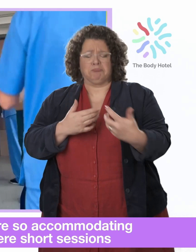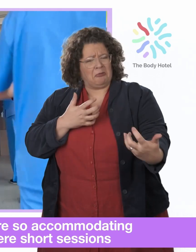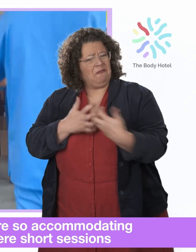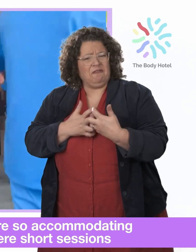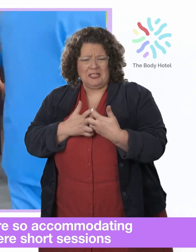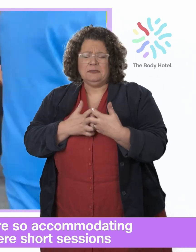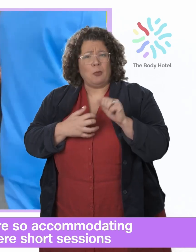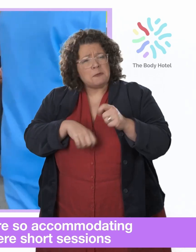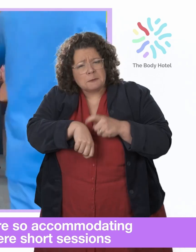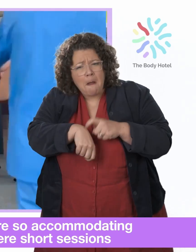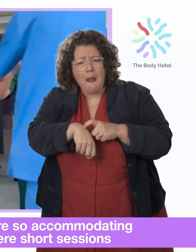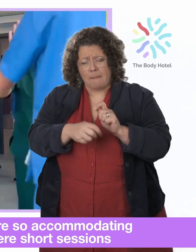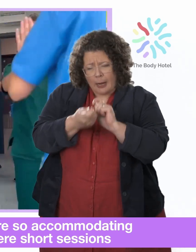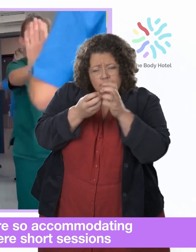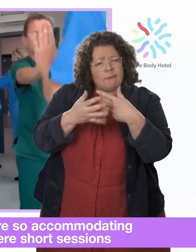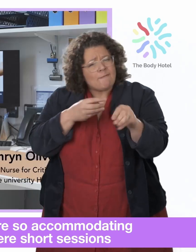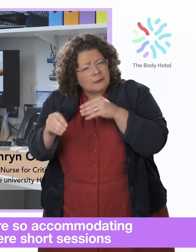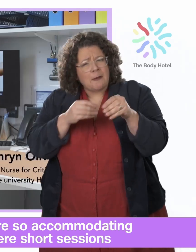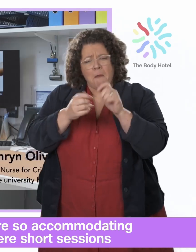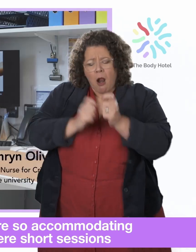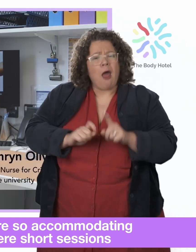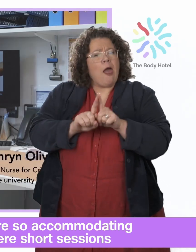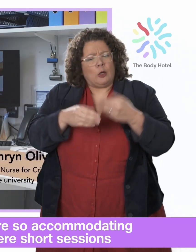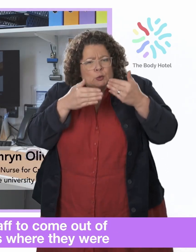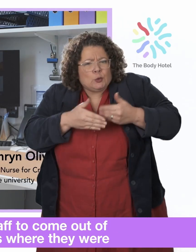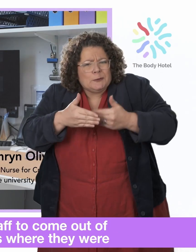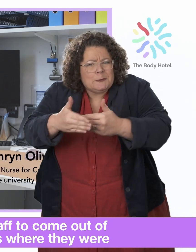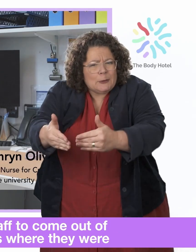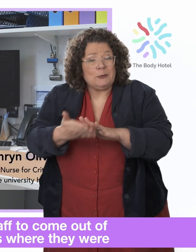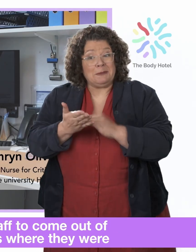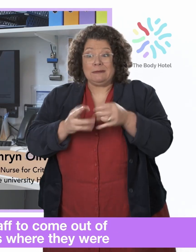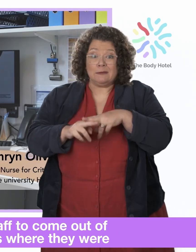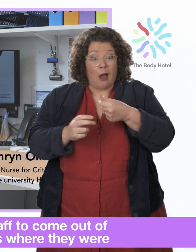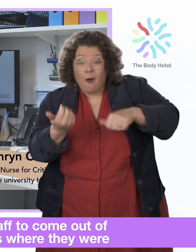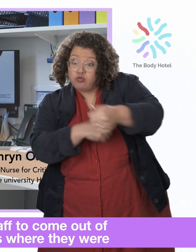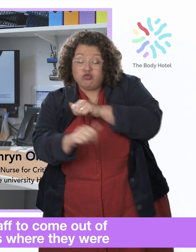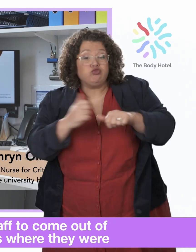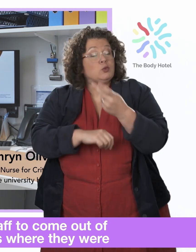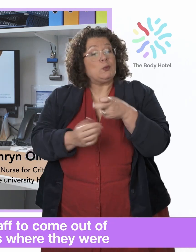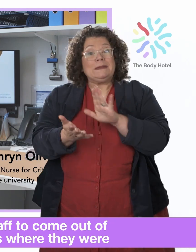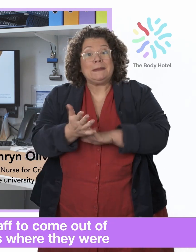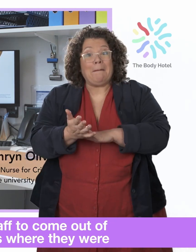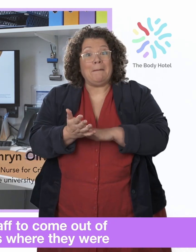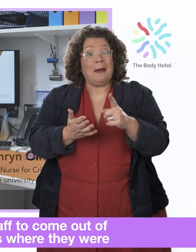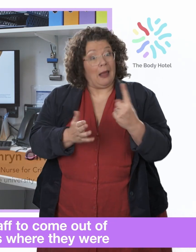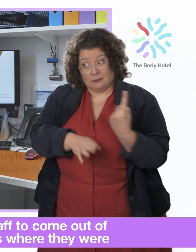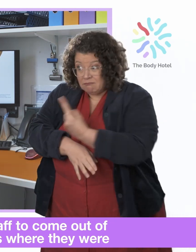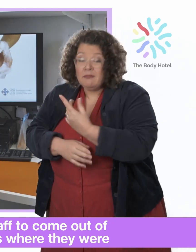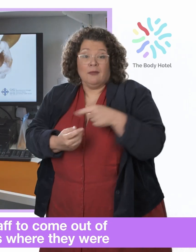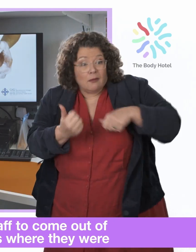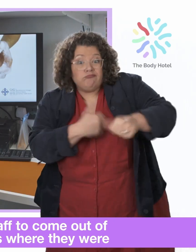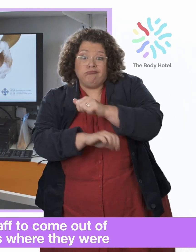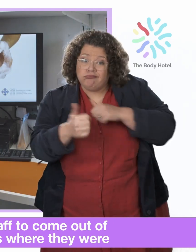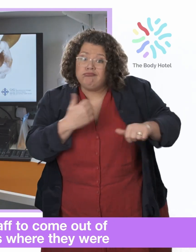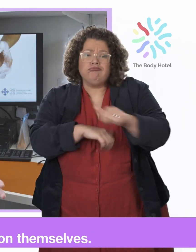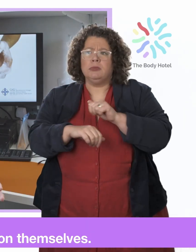so accommodating with their timing, they were short sessions that we could relieve staff to come out of the unit, take 20 minutes